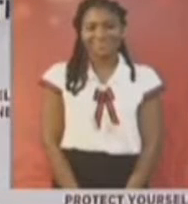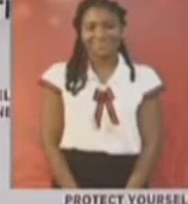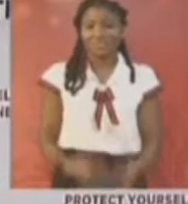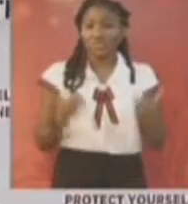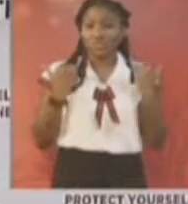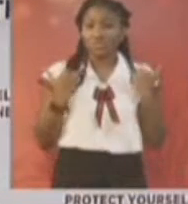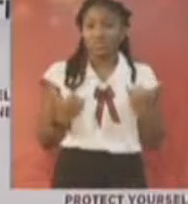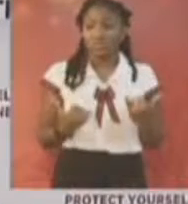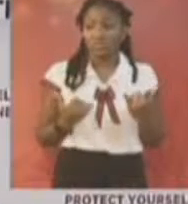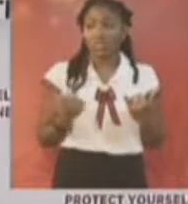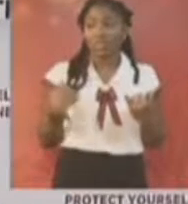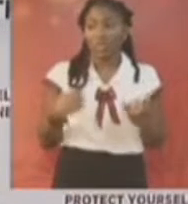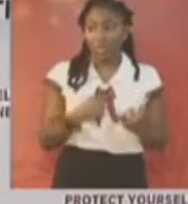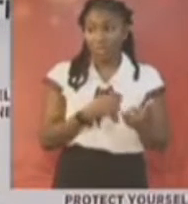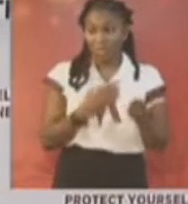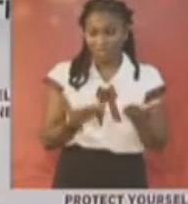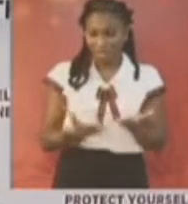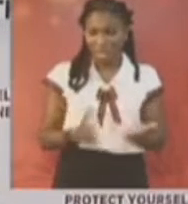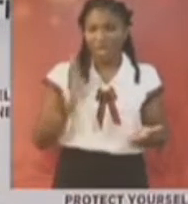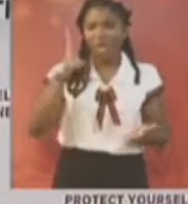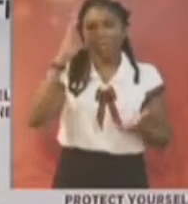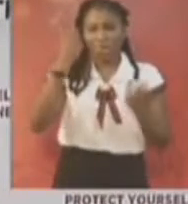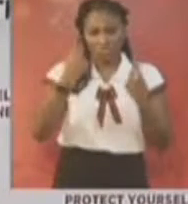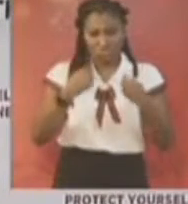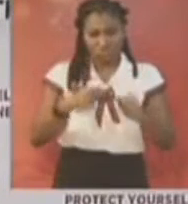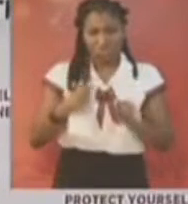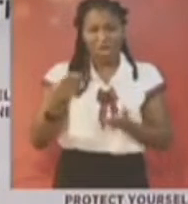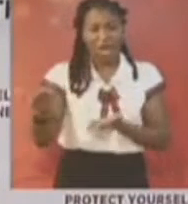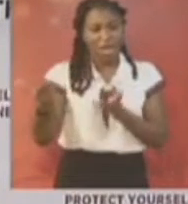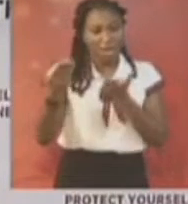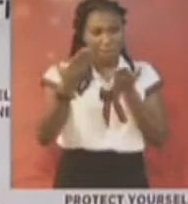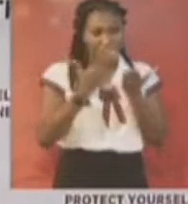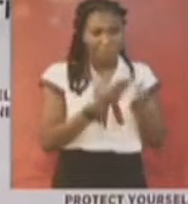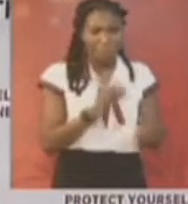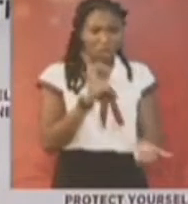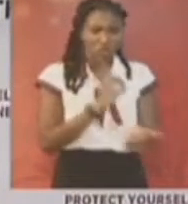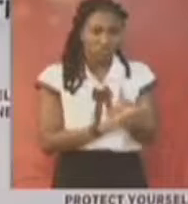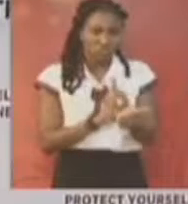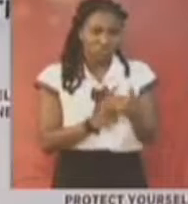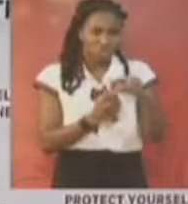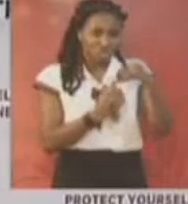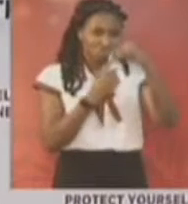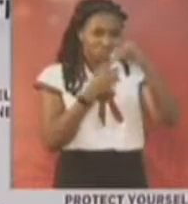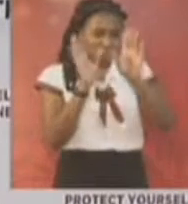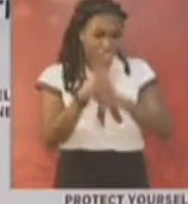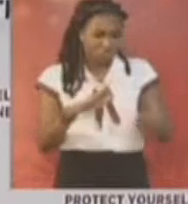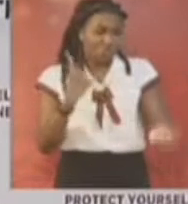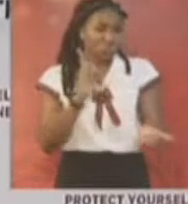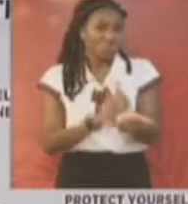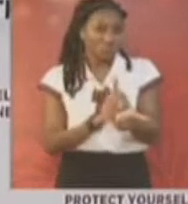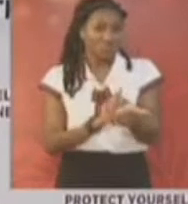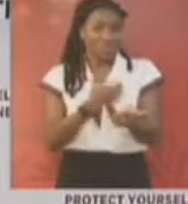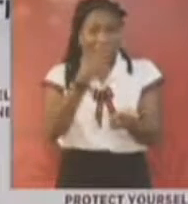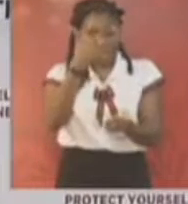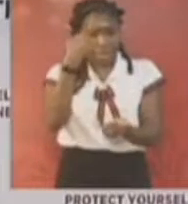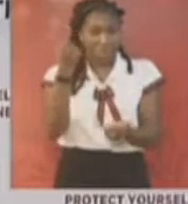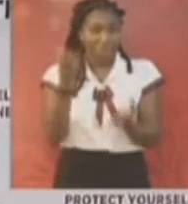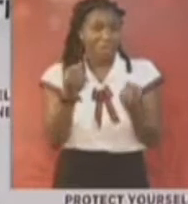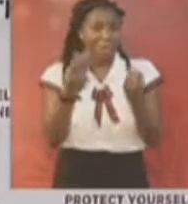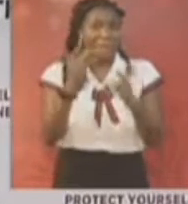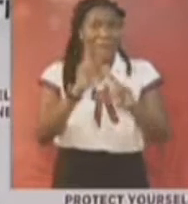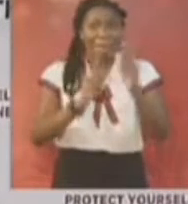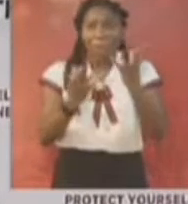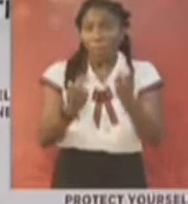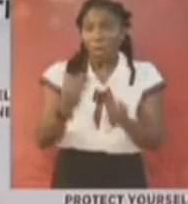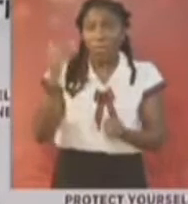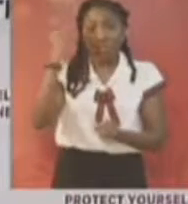will try our best to bring on that specialist as soon as possible. It seems that questions surrounding Miss C